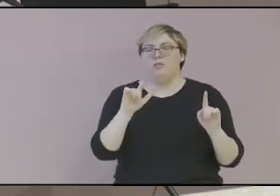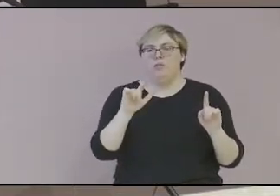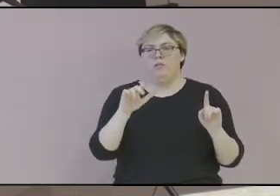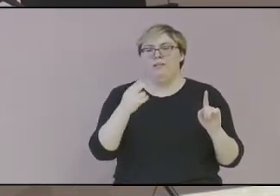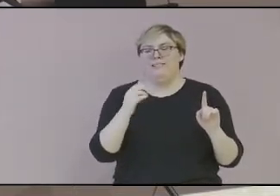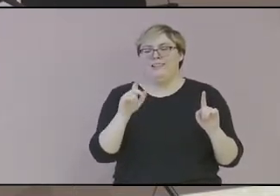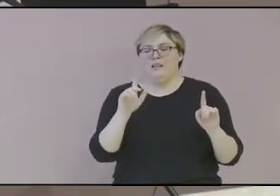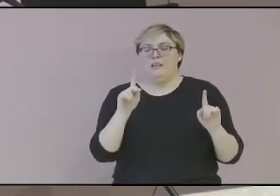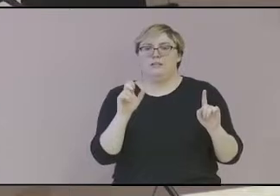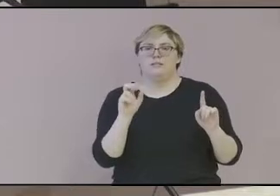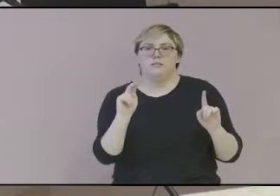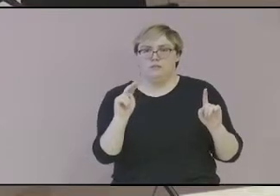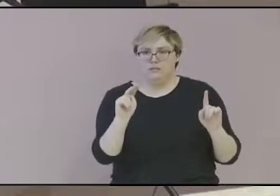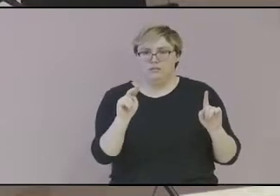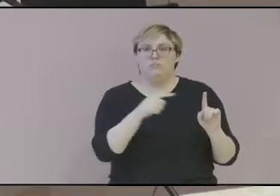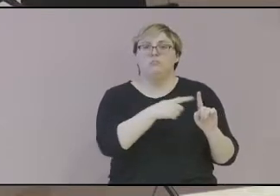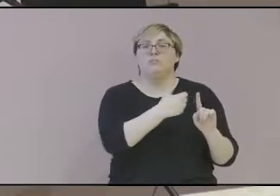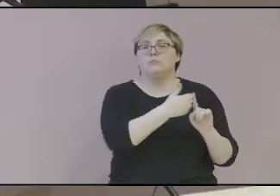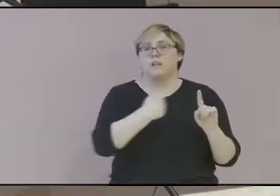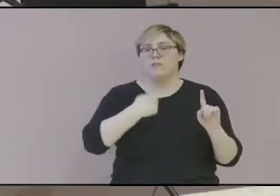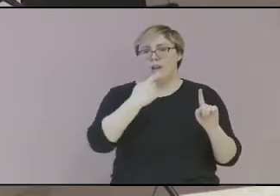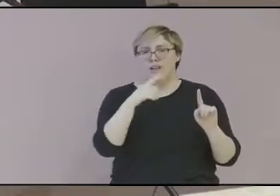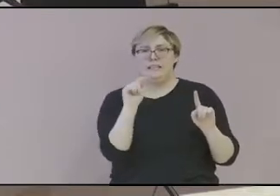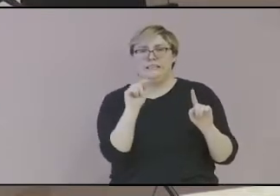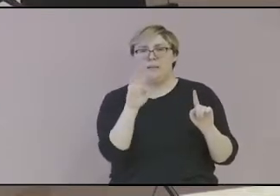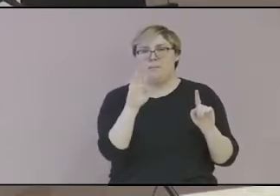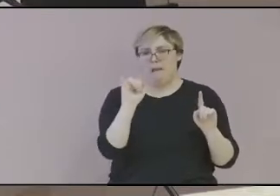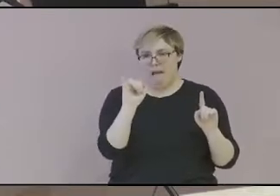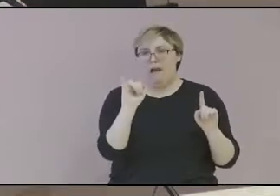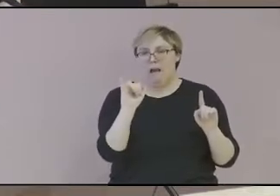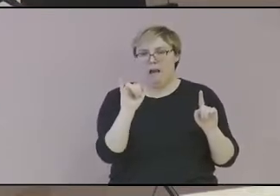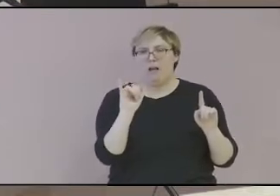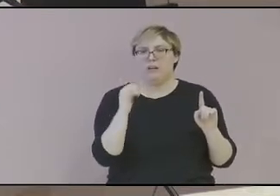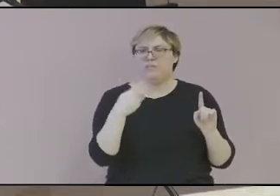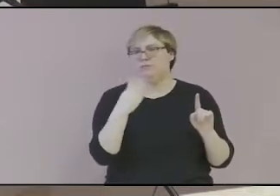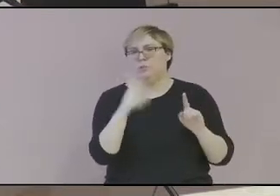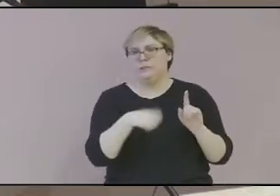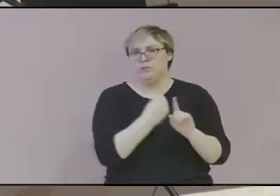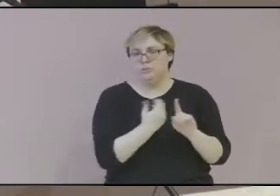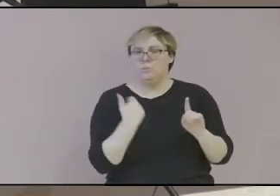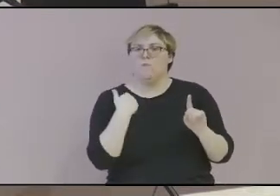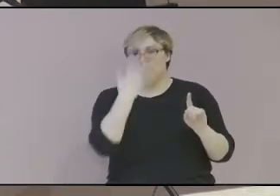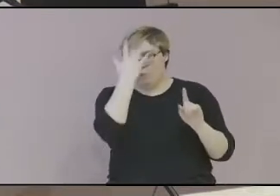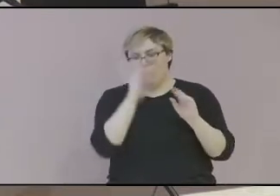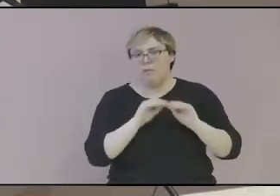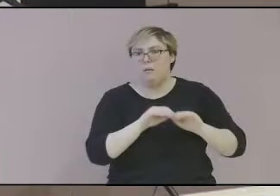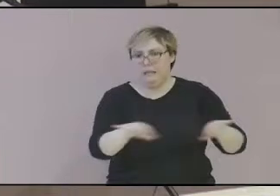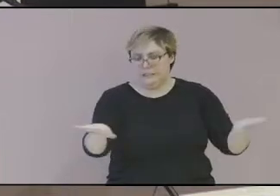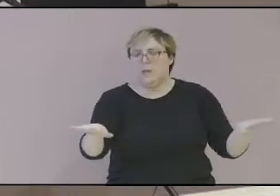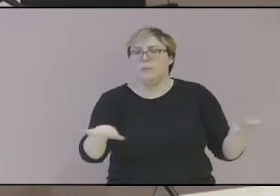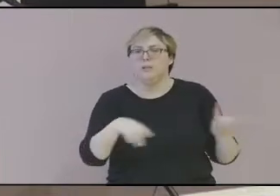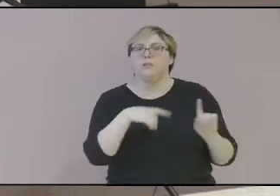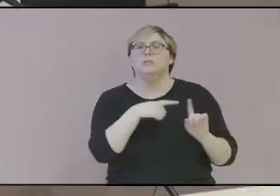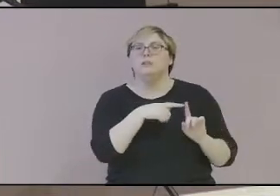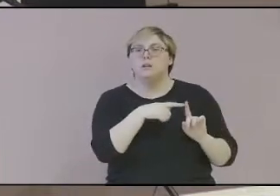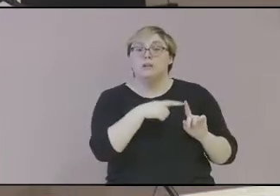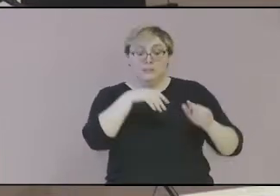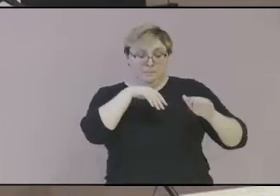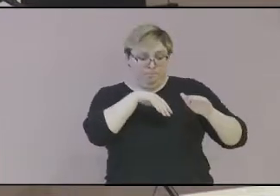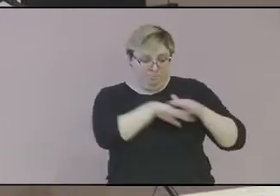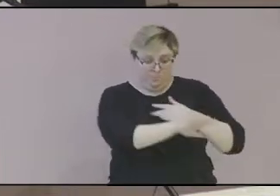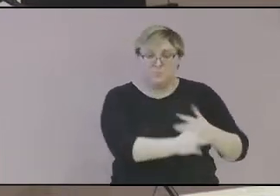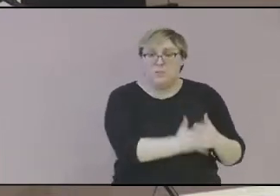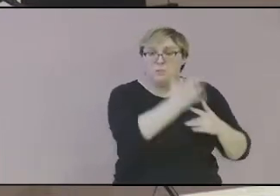before, died in hospice in June 2020 after being refused care on a quality of life premises.